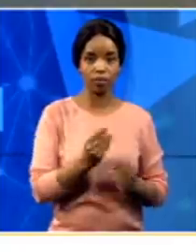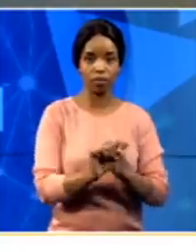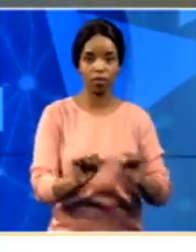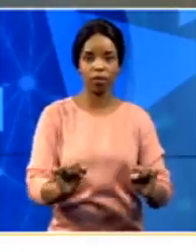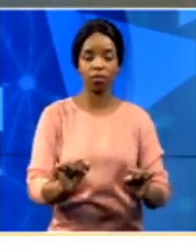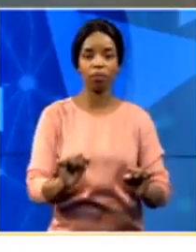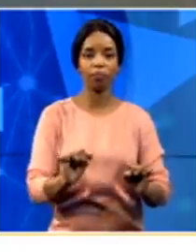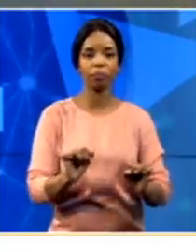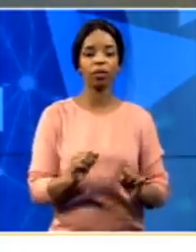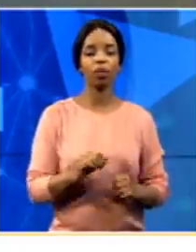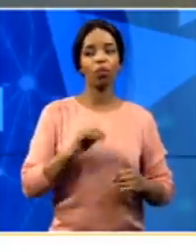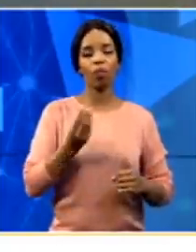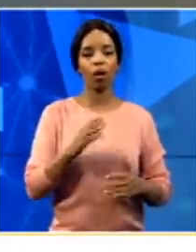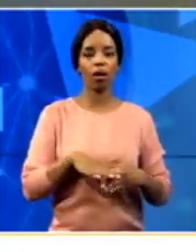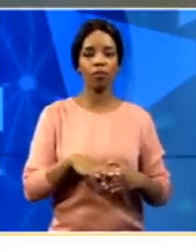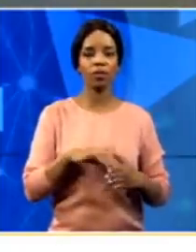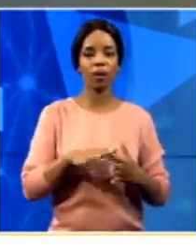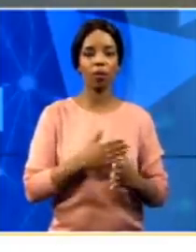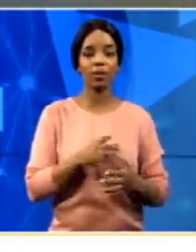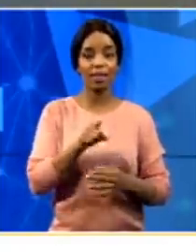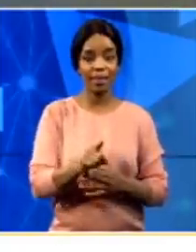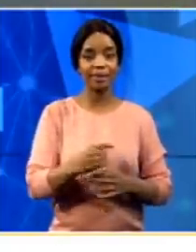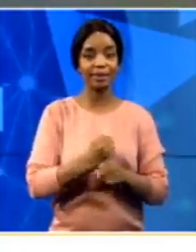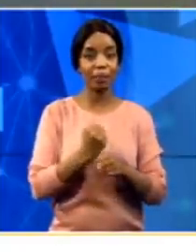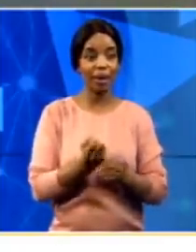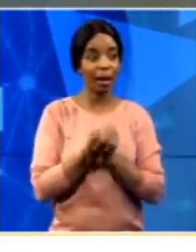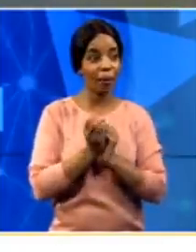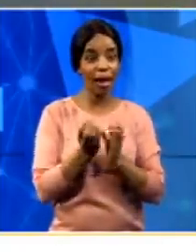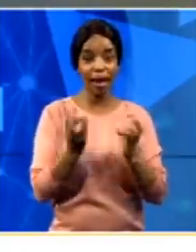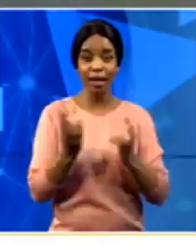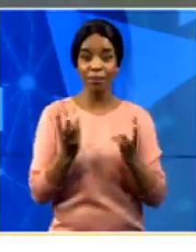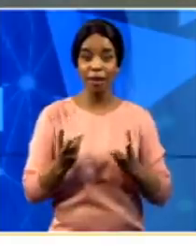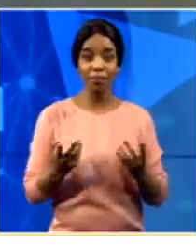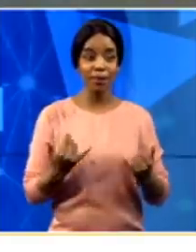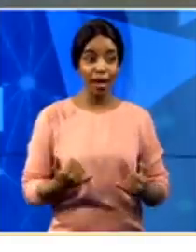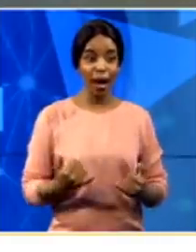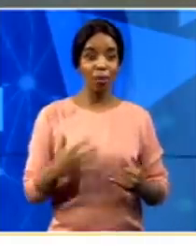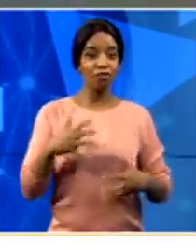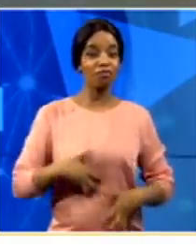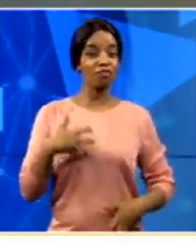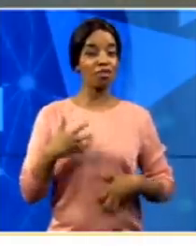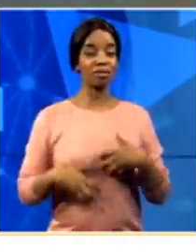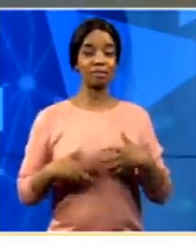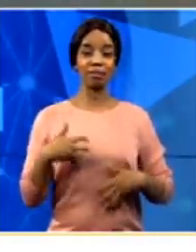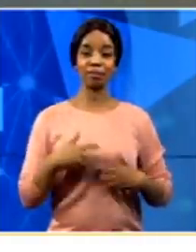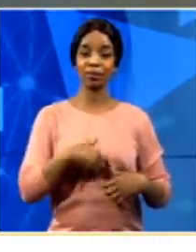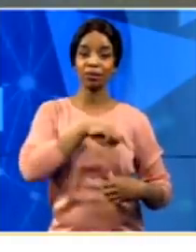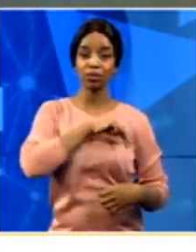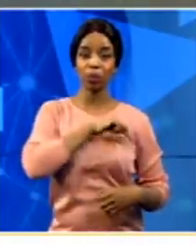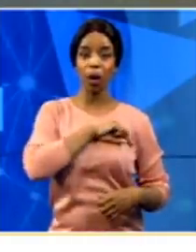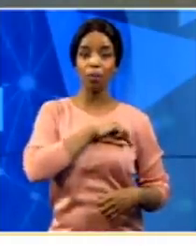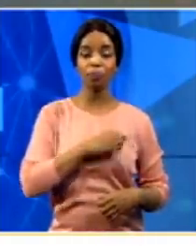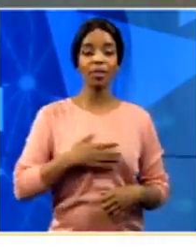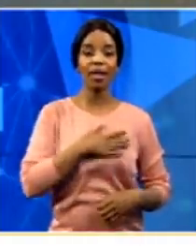open, but this has also caused a lot of frustration for people because they feel that if they could just go in, sort it out, it would be a